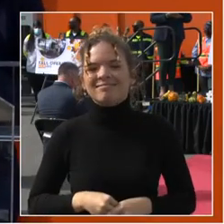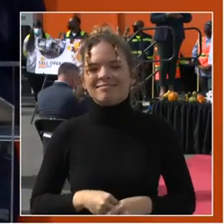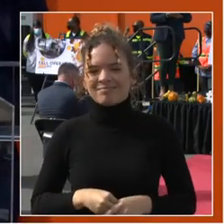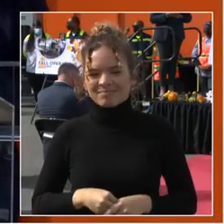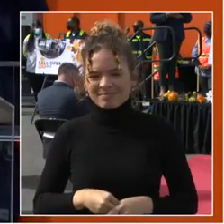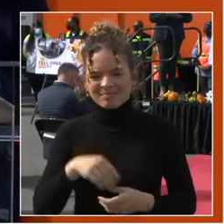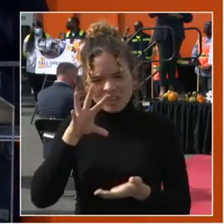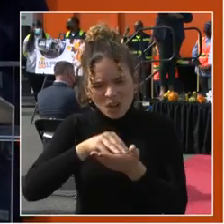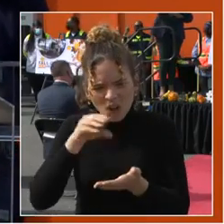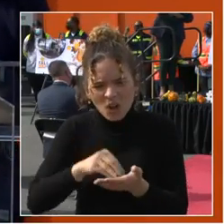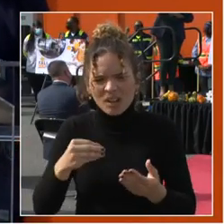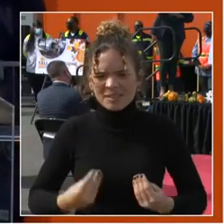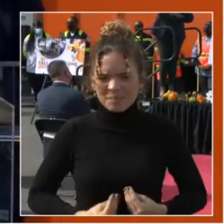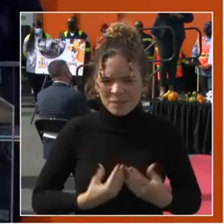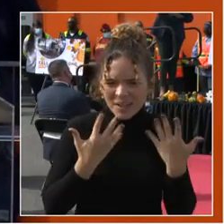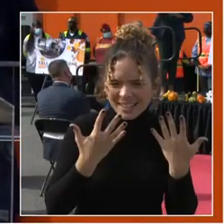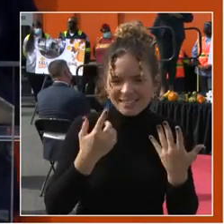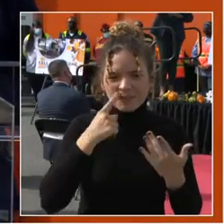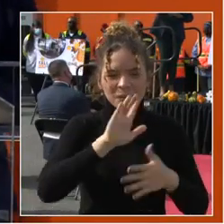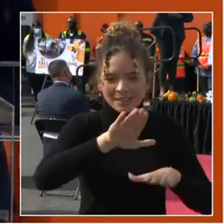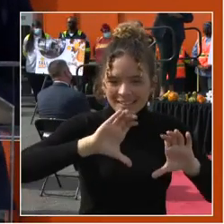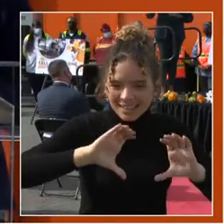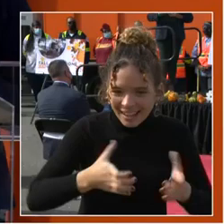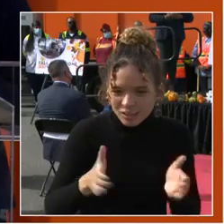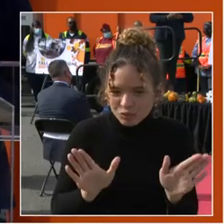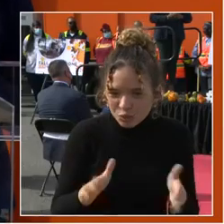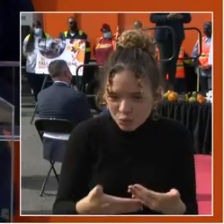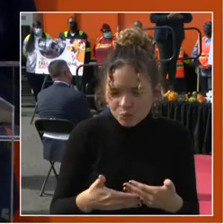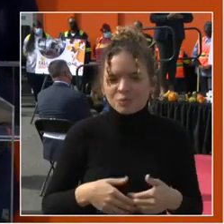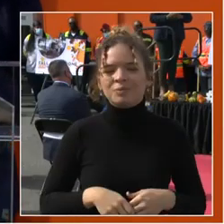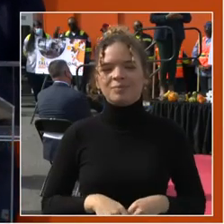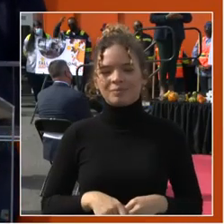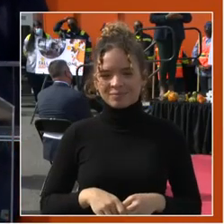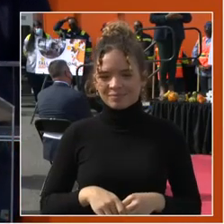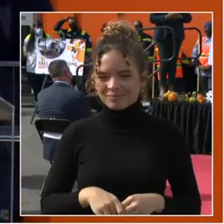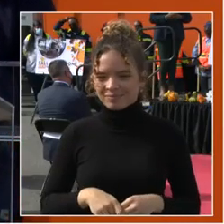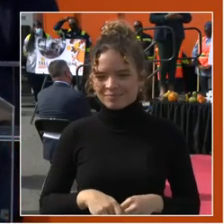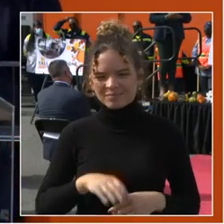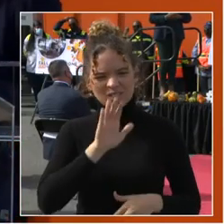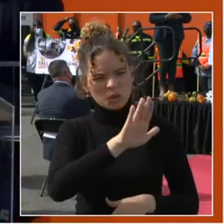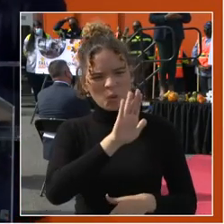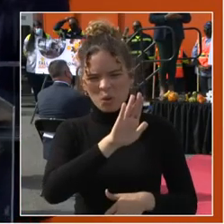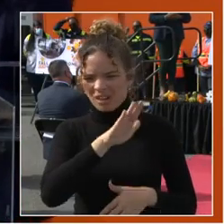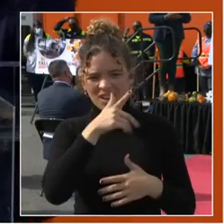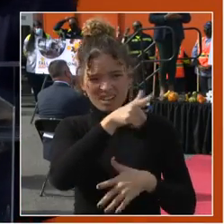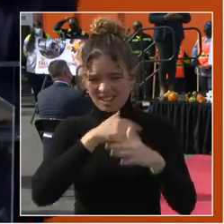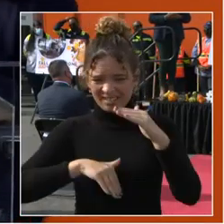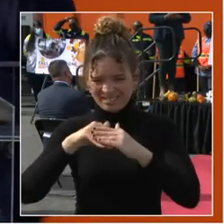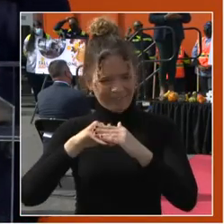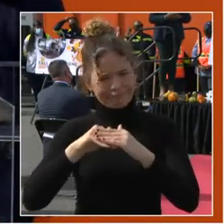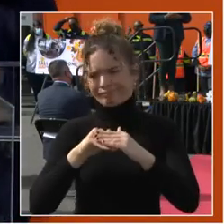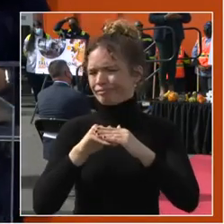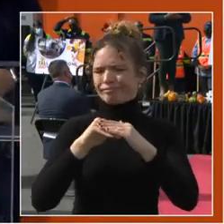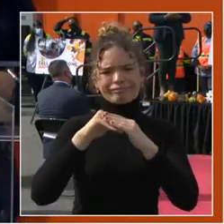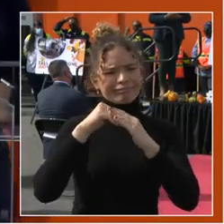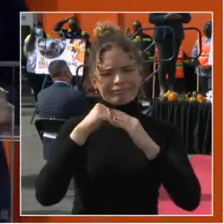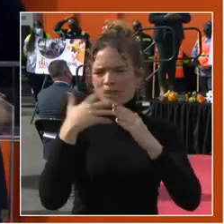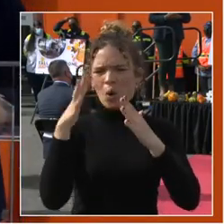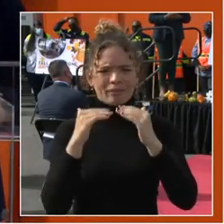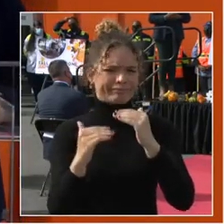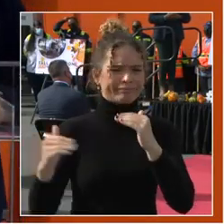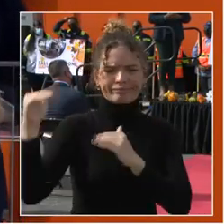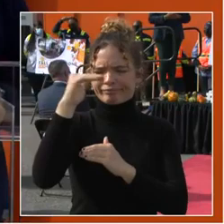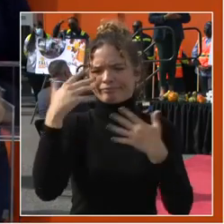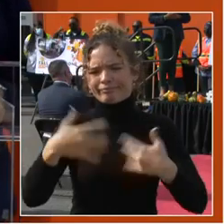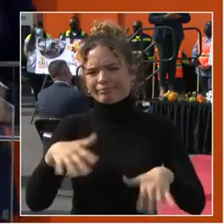our littlest learners. You have met and exceeded our expectations for high standards for early childhood educators, and